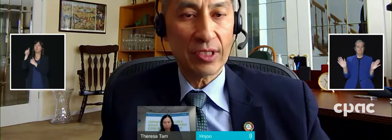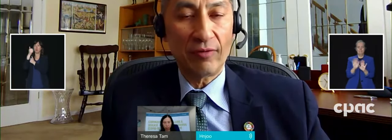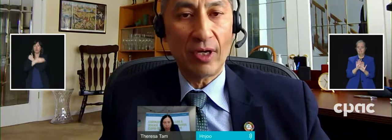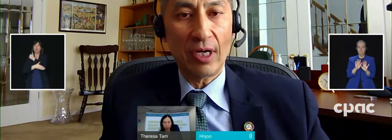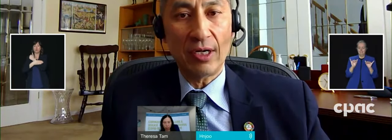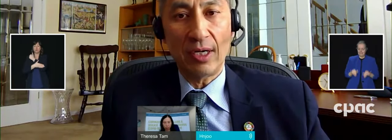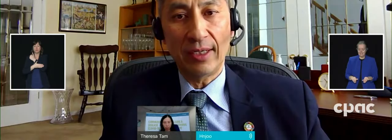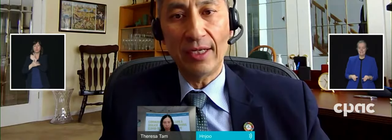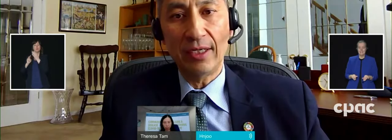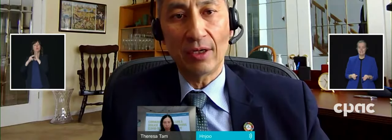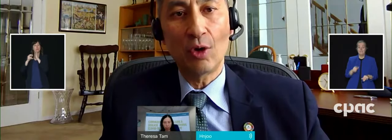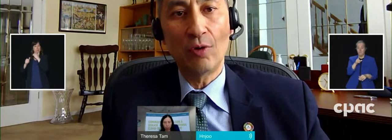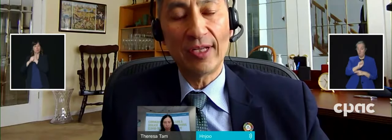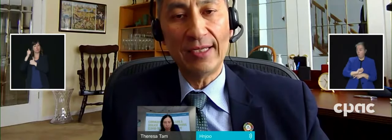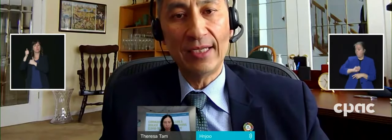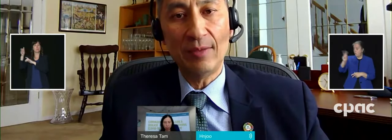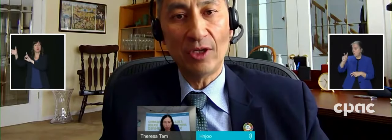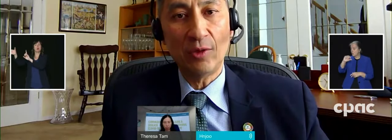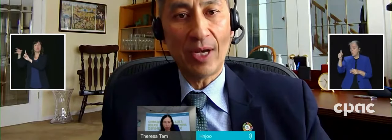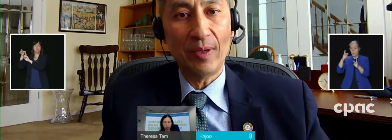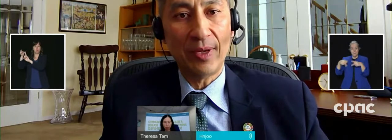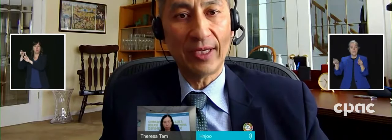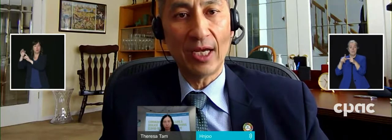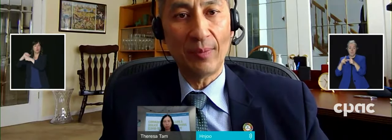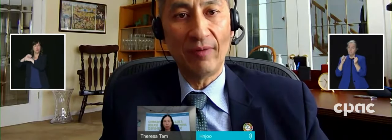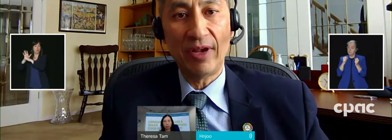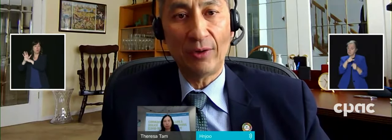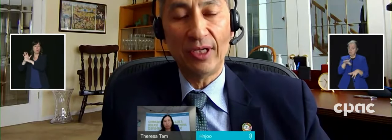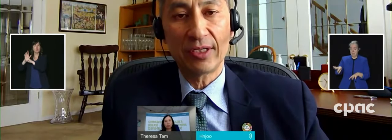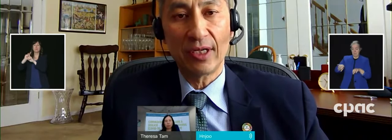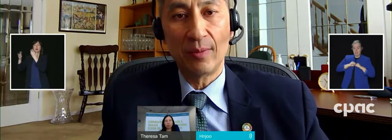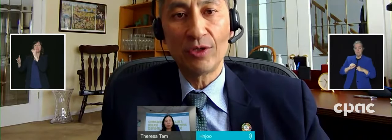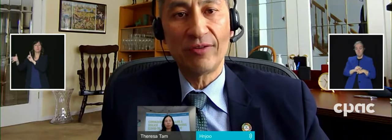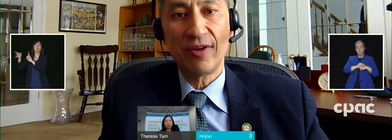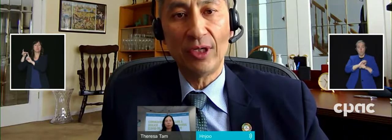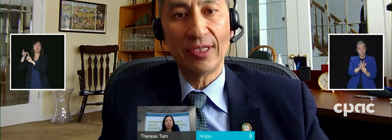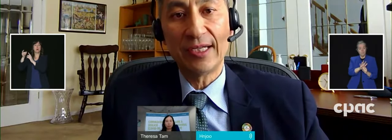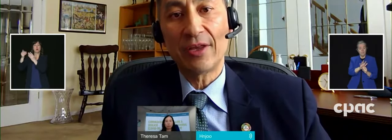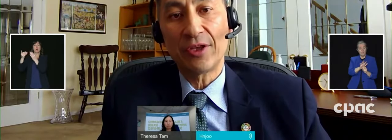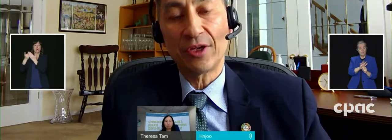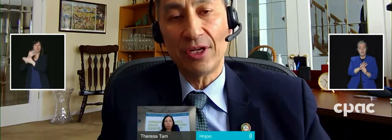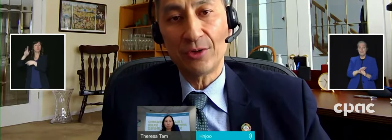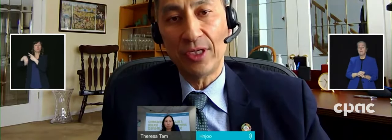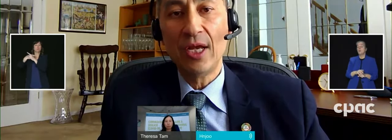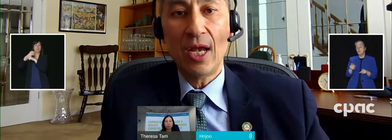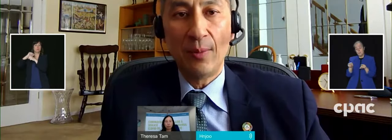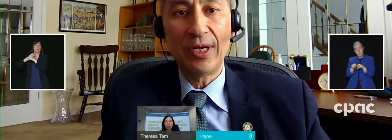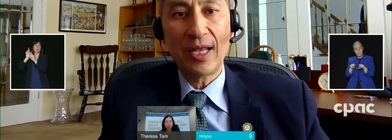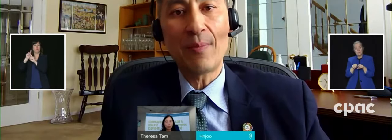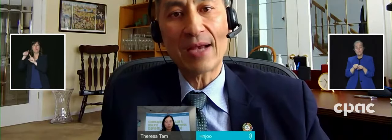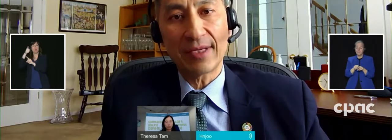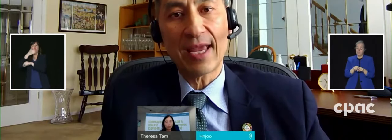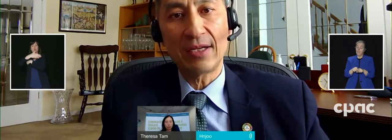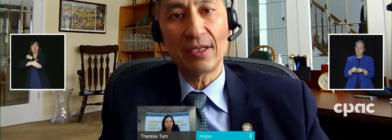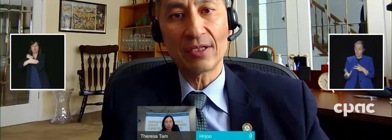be at risk of getting COVID-19, but you might be picking up a variant, emerging variant in another country and bringing that back to Canada. So I